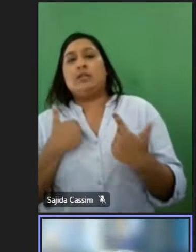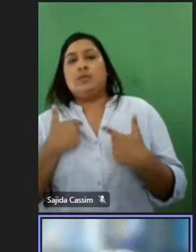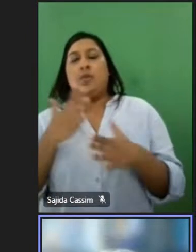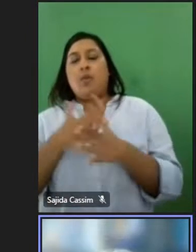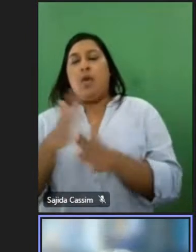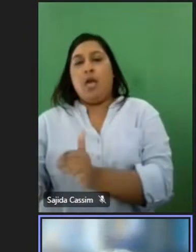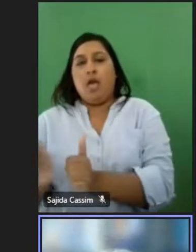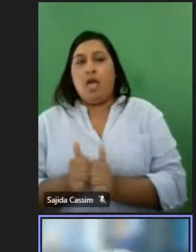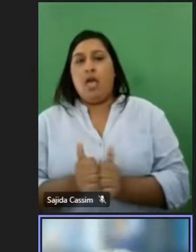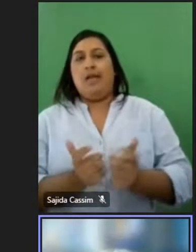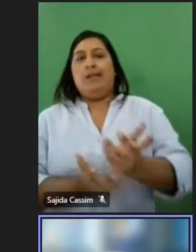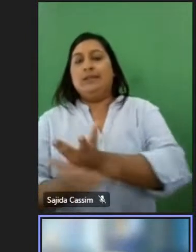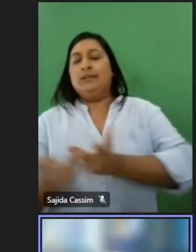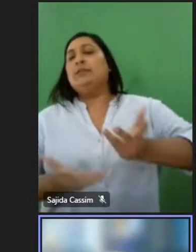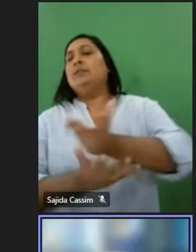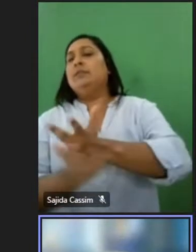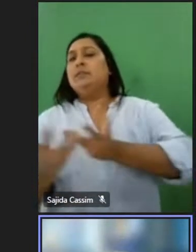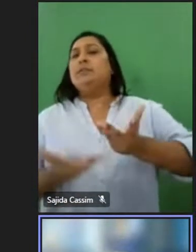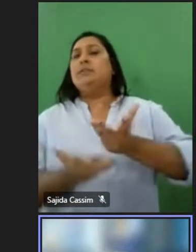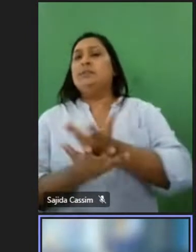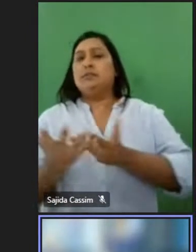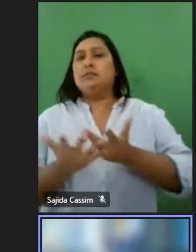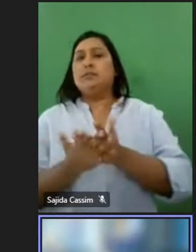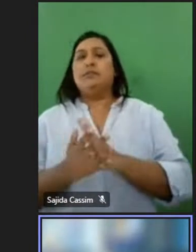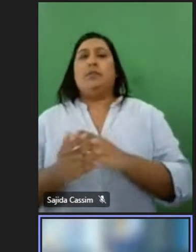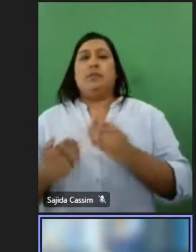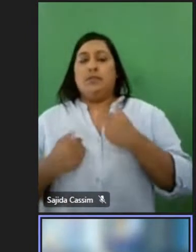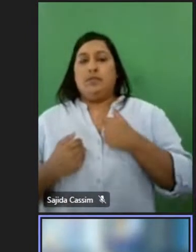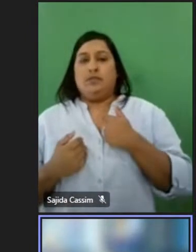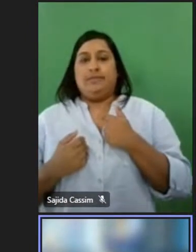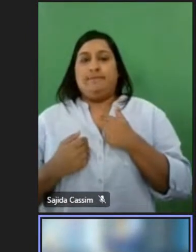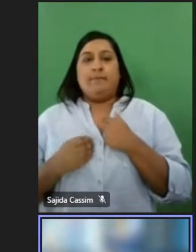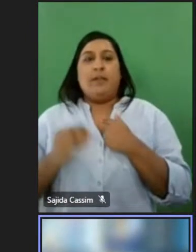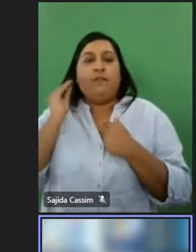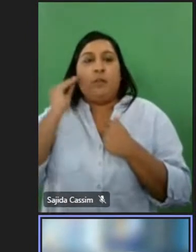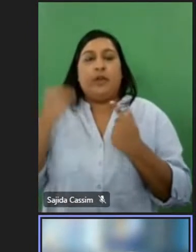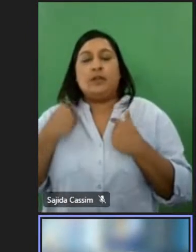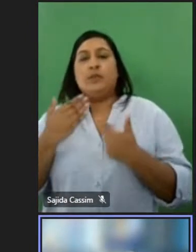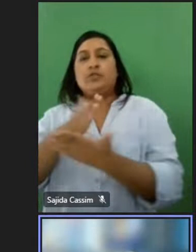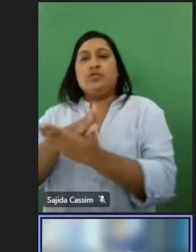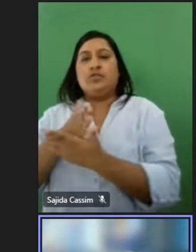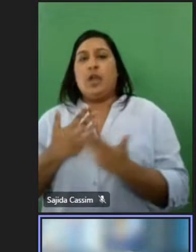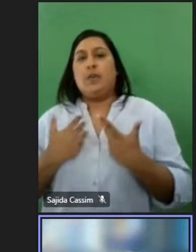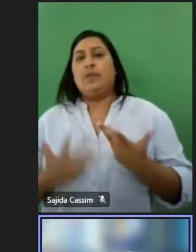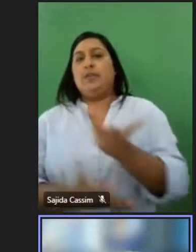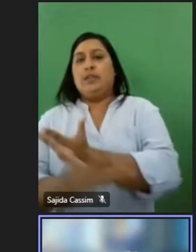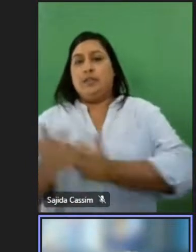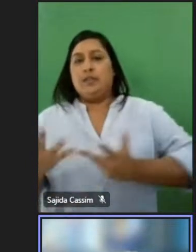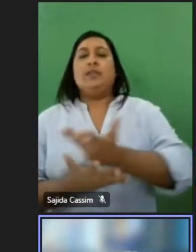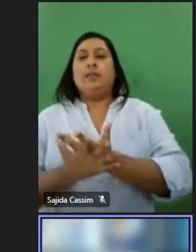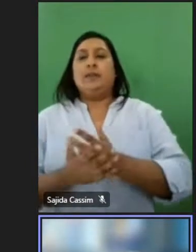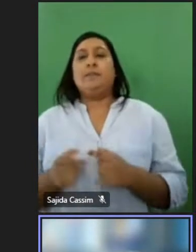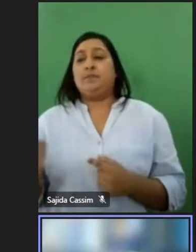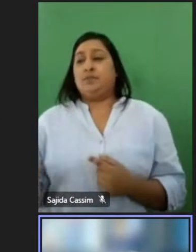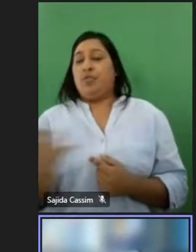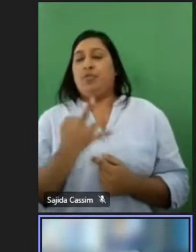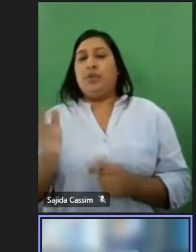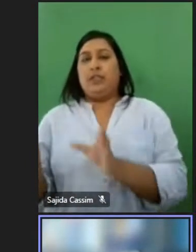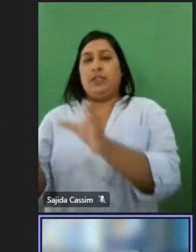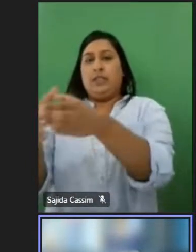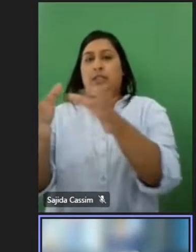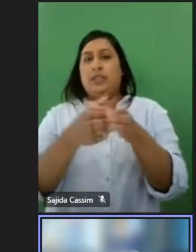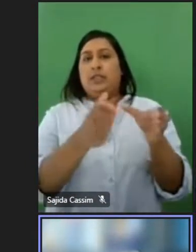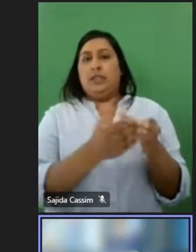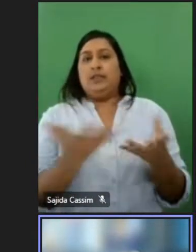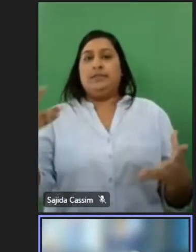was really good knowledge exchange, and all three partners were involved in the design